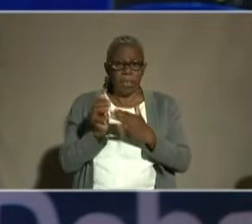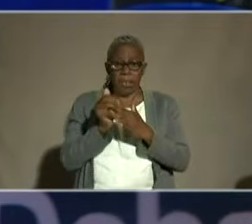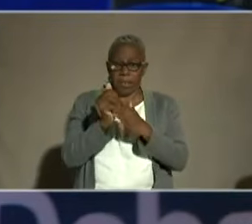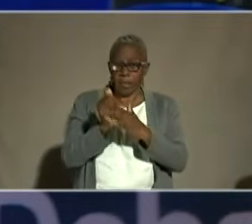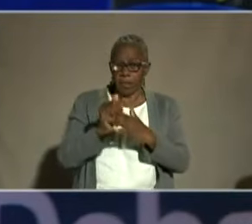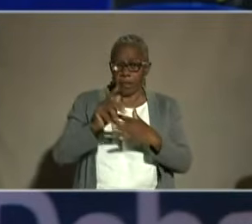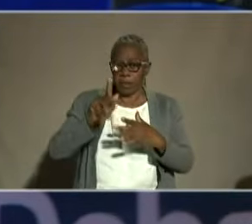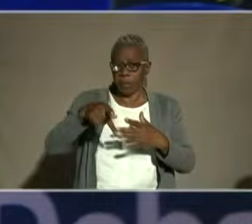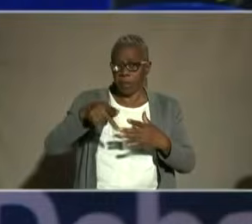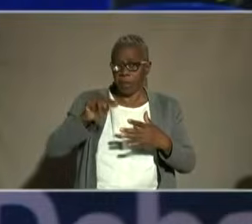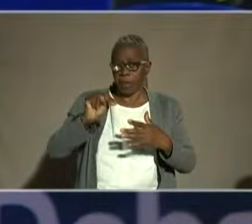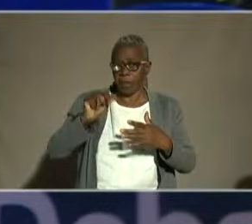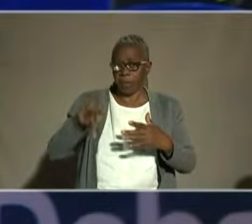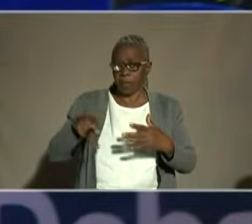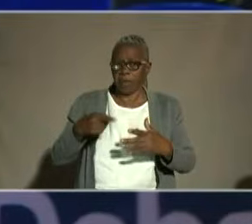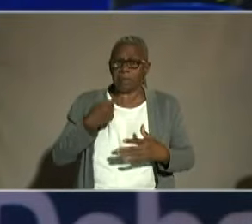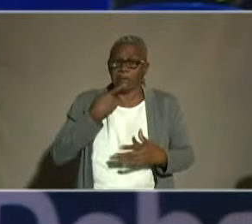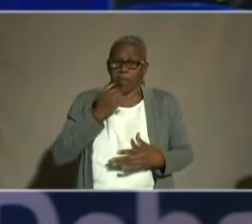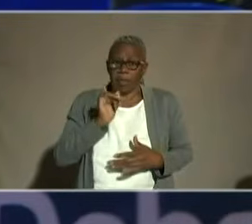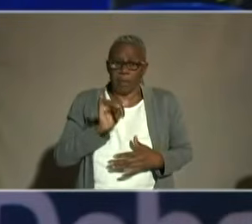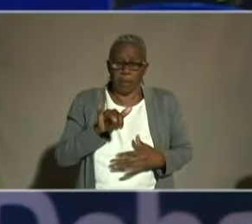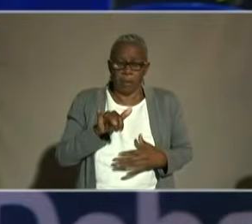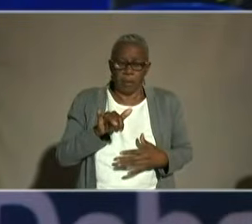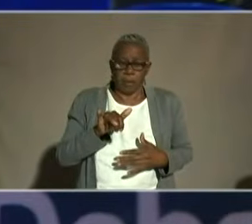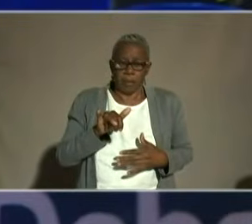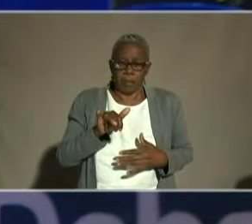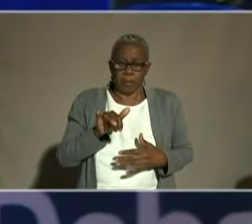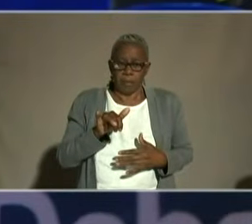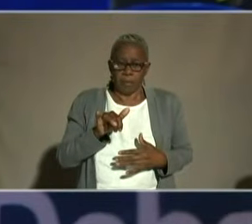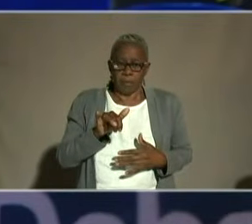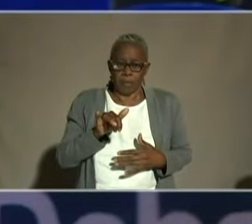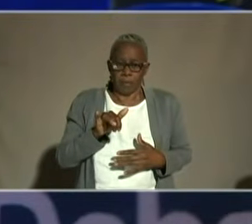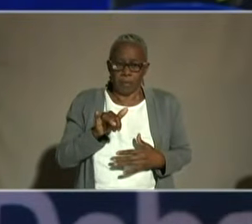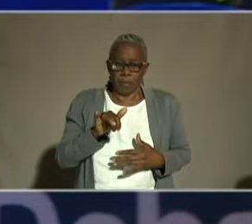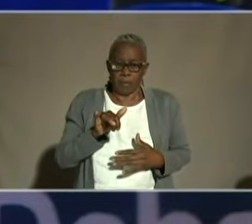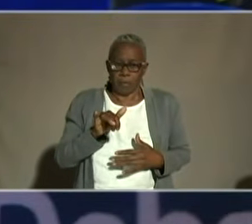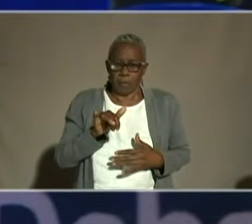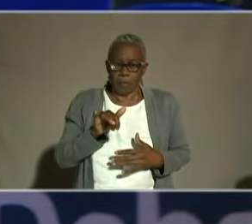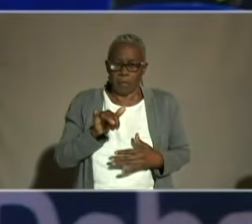opposition states that the states of public